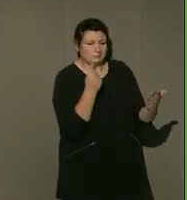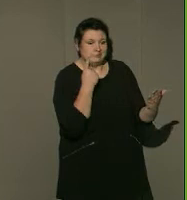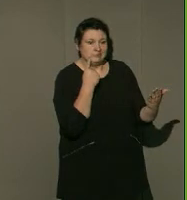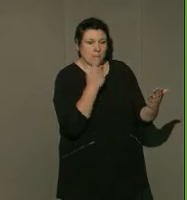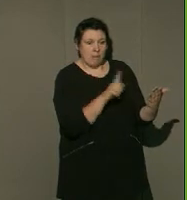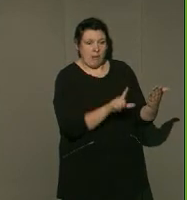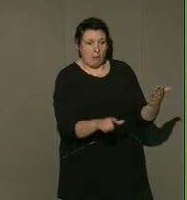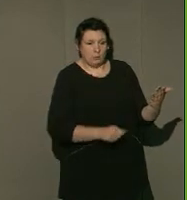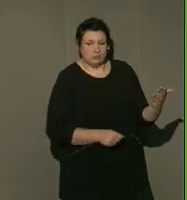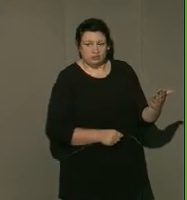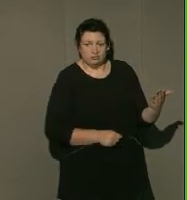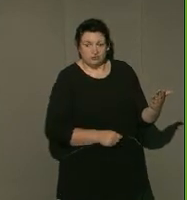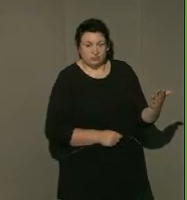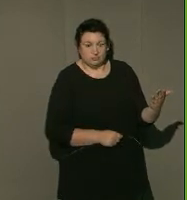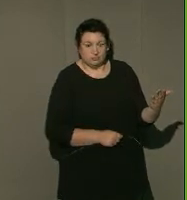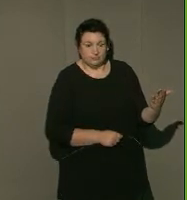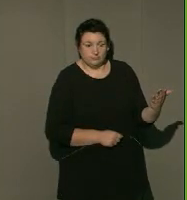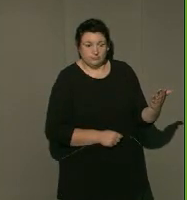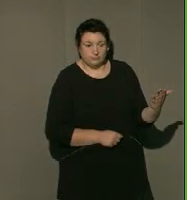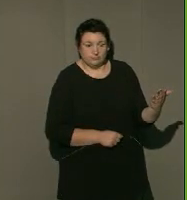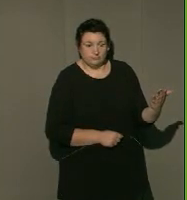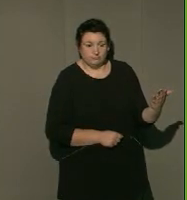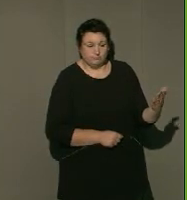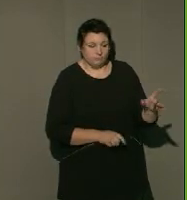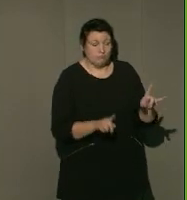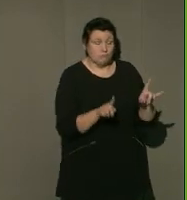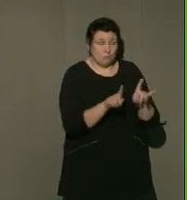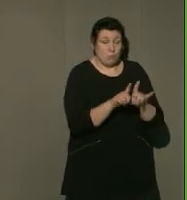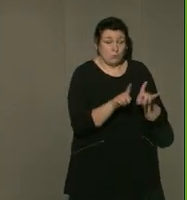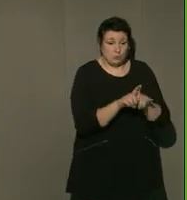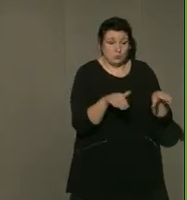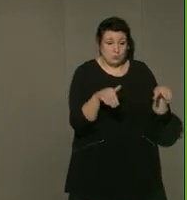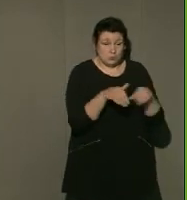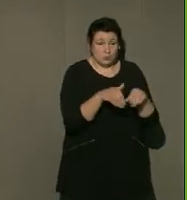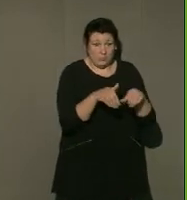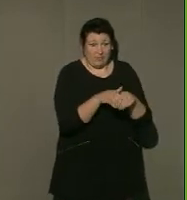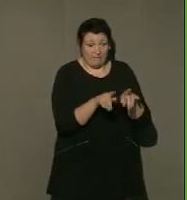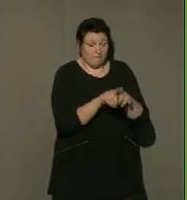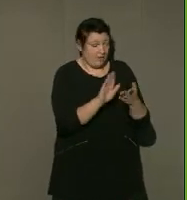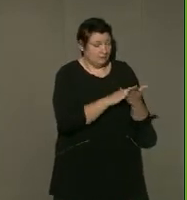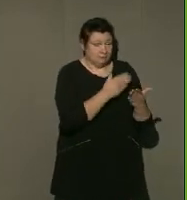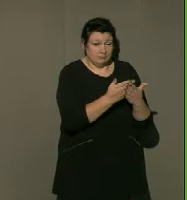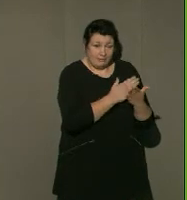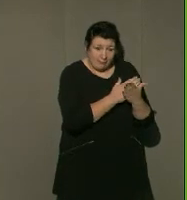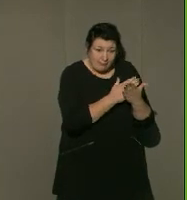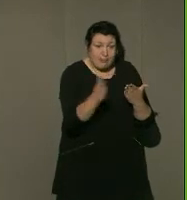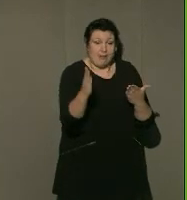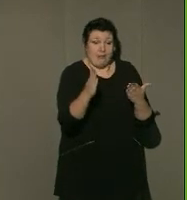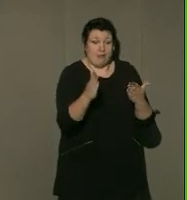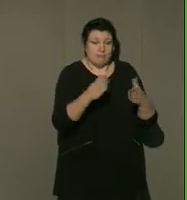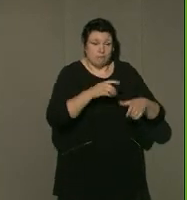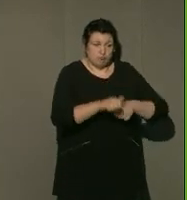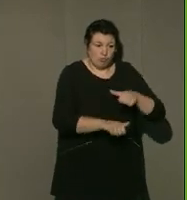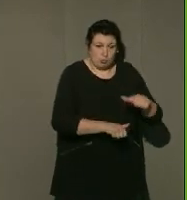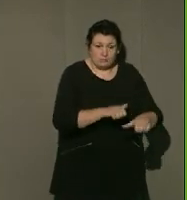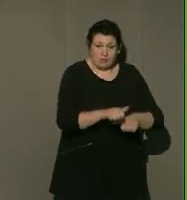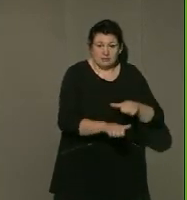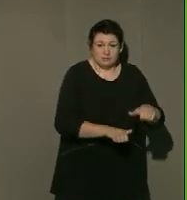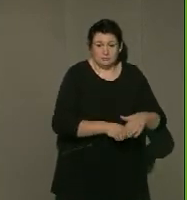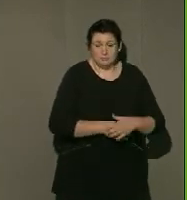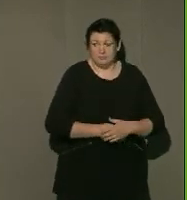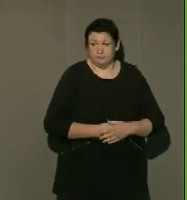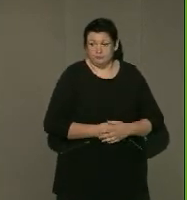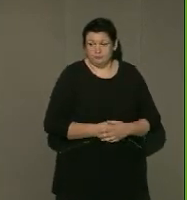language, and to have inclusive and transparent processes. It is